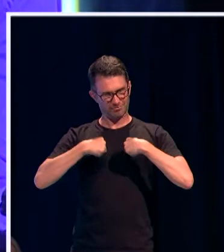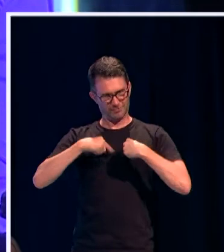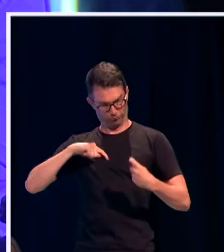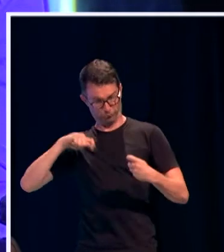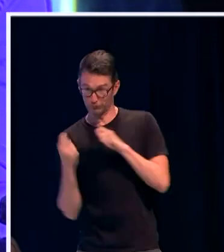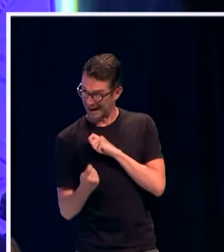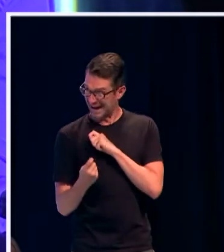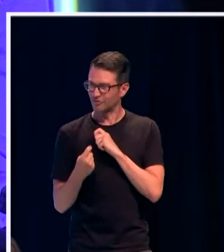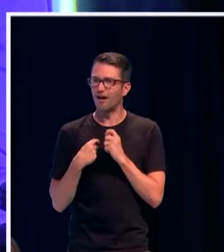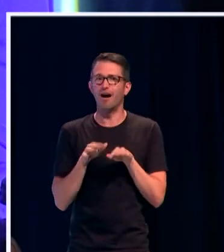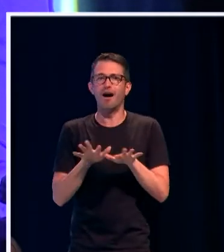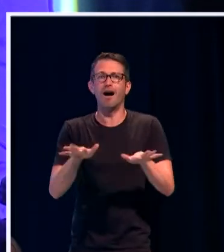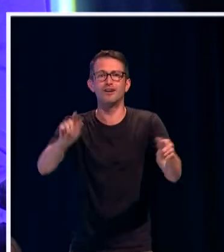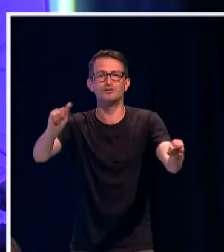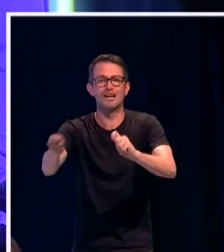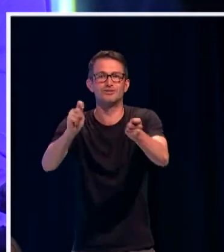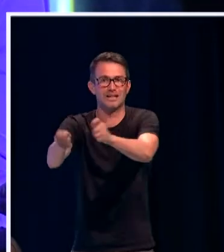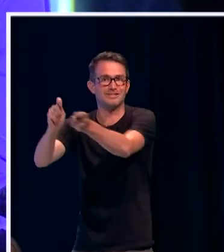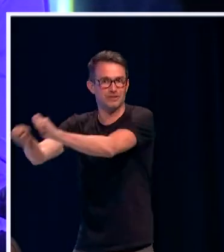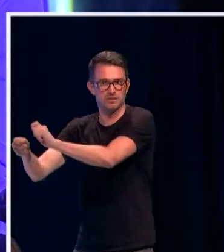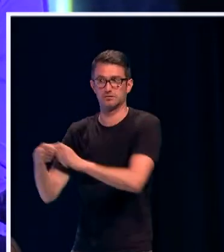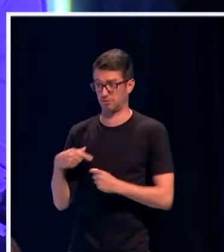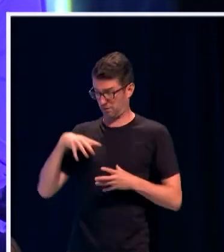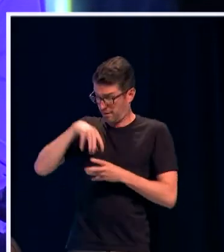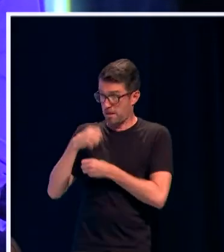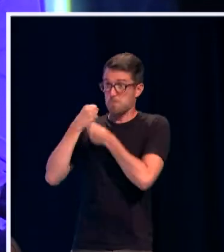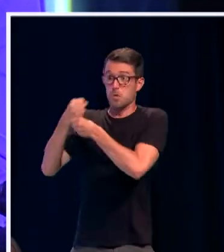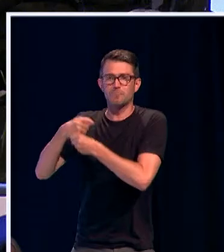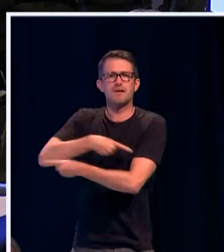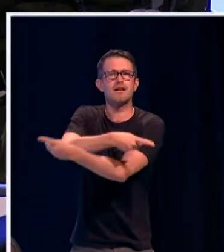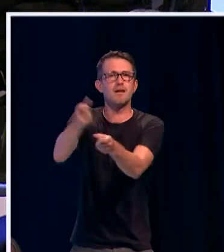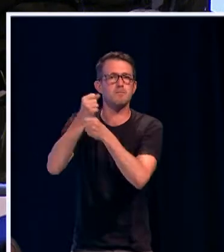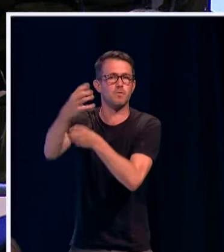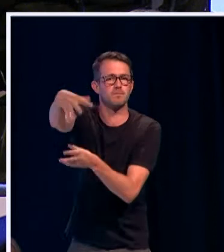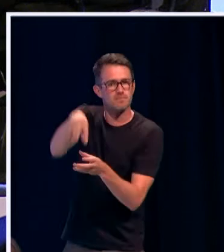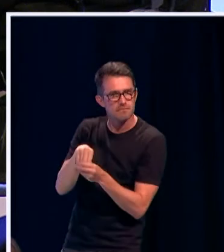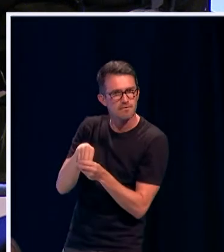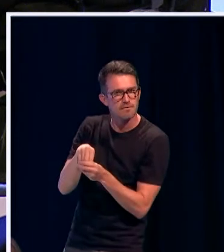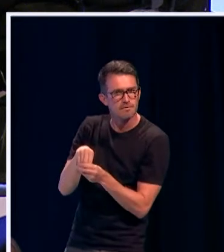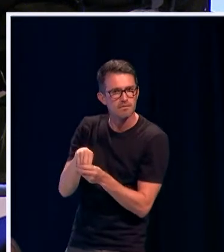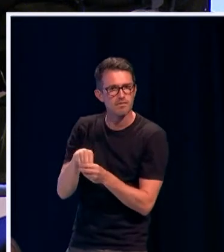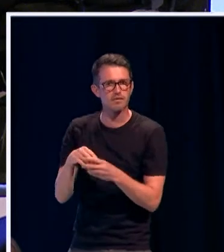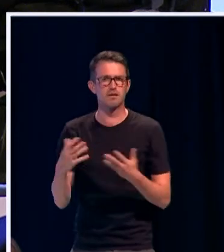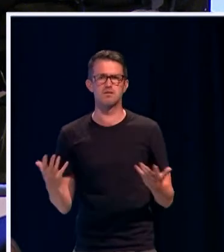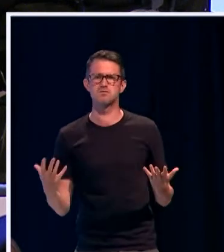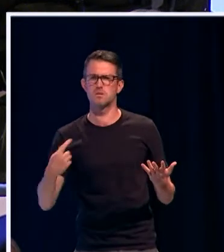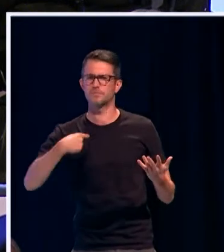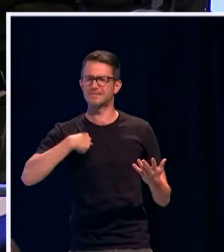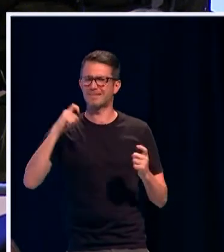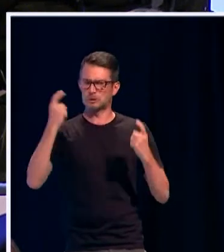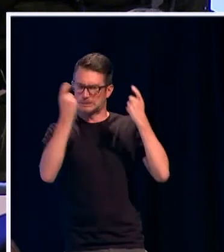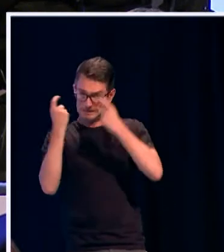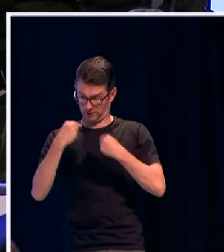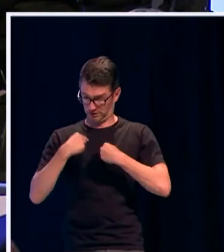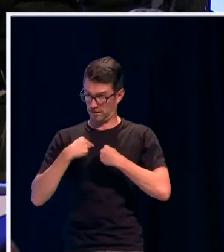we have to look beyond our movement. So it is time for us to build our capacity and strengthen the